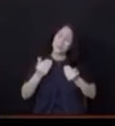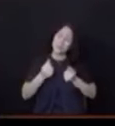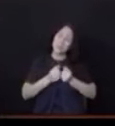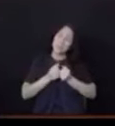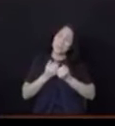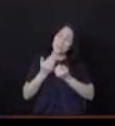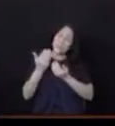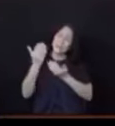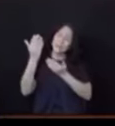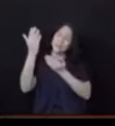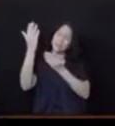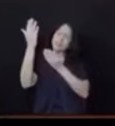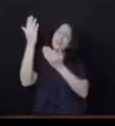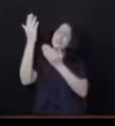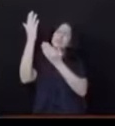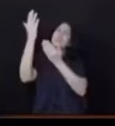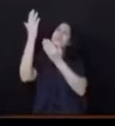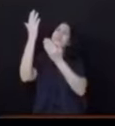d